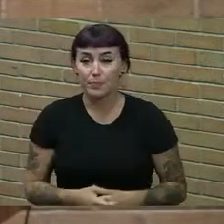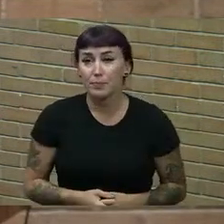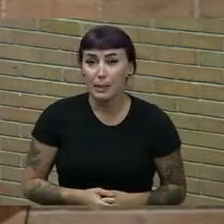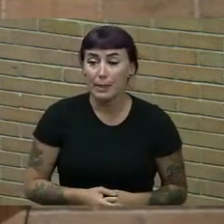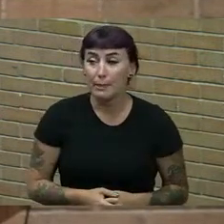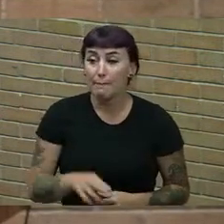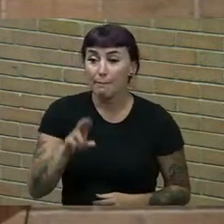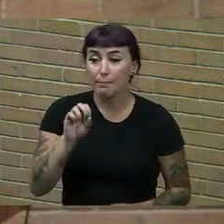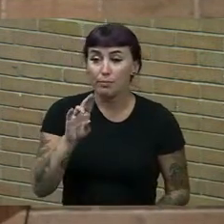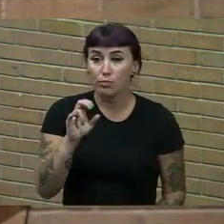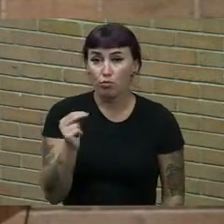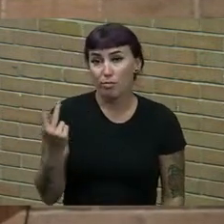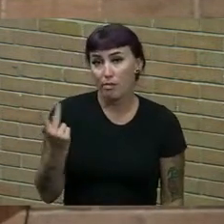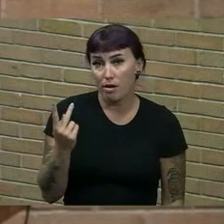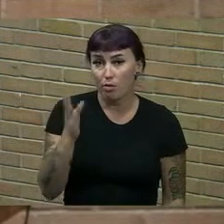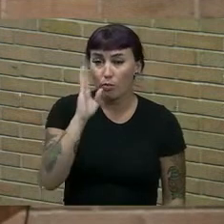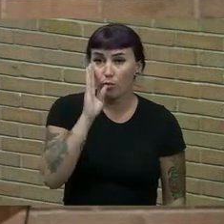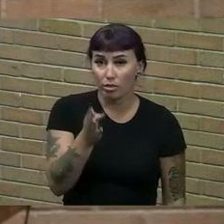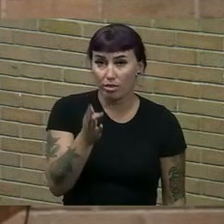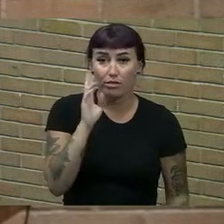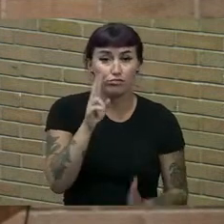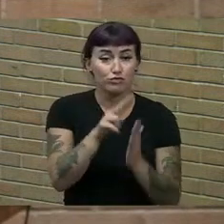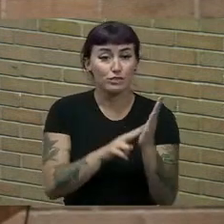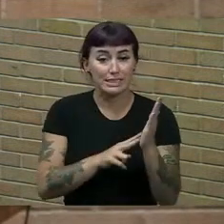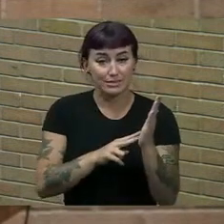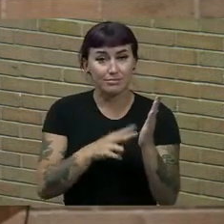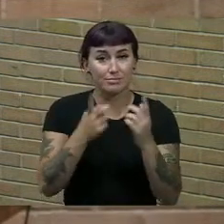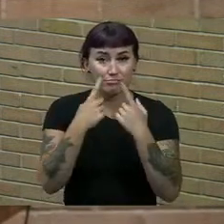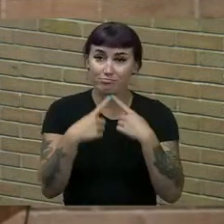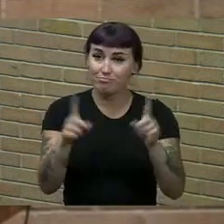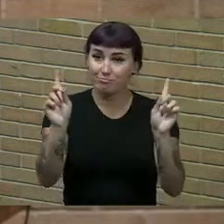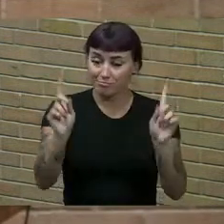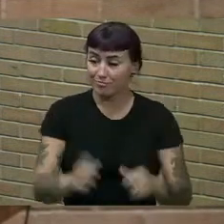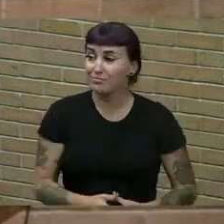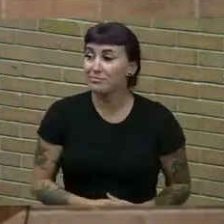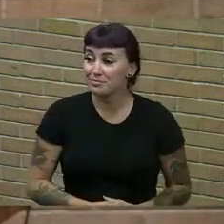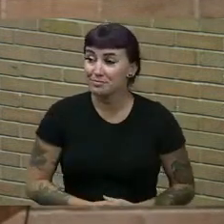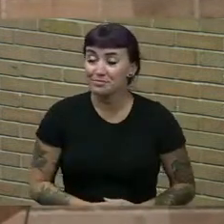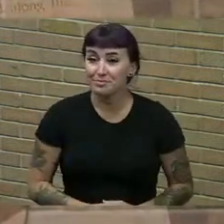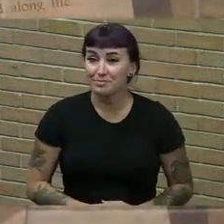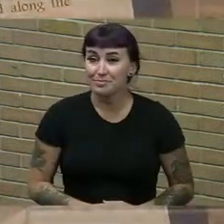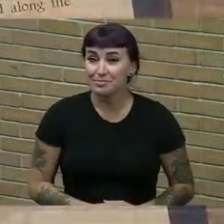And Robin and I will read the proclamation.